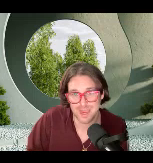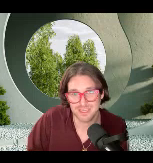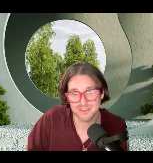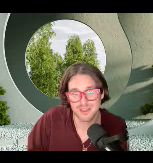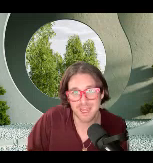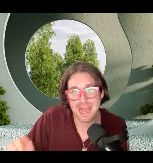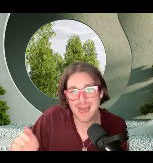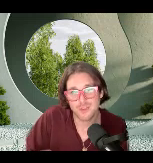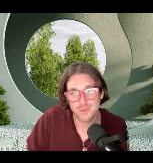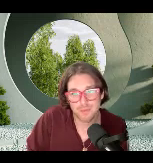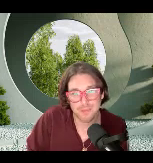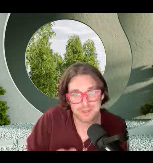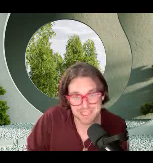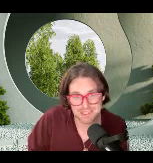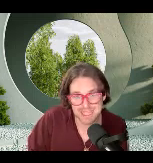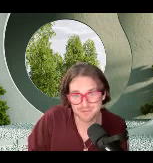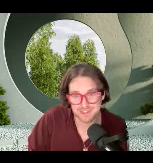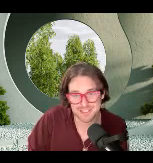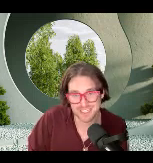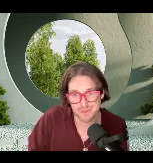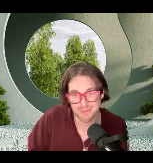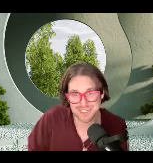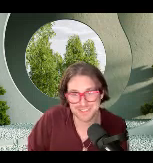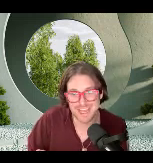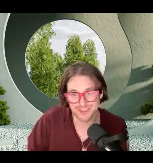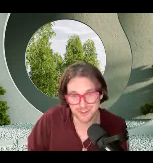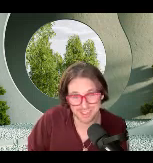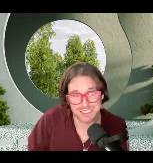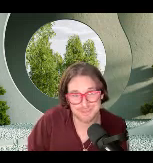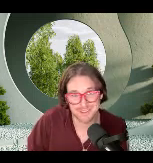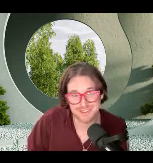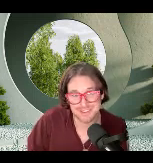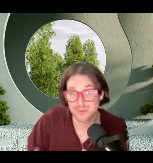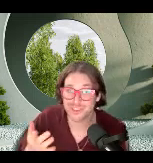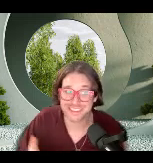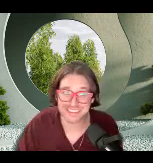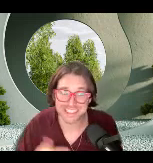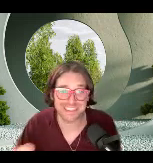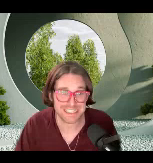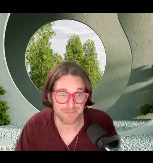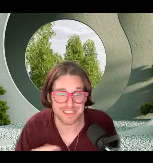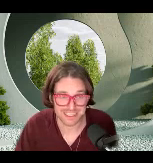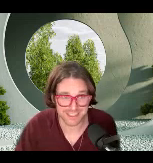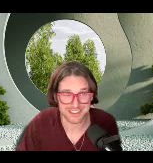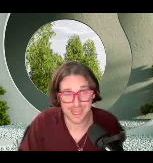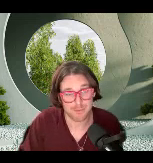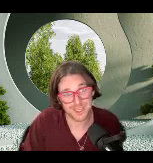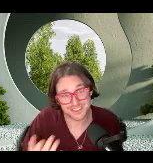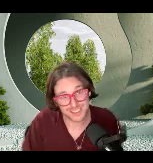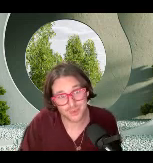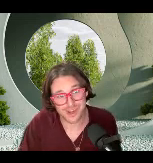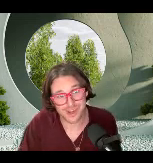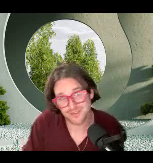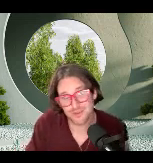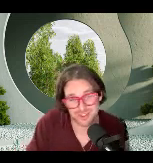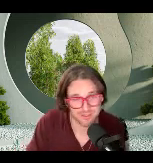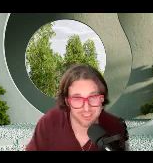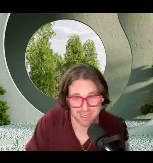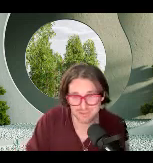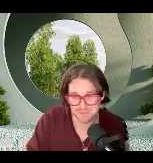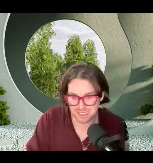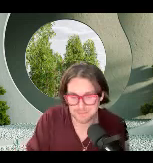in diverse ways. How do we represent that diversity when we design learning experiences? And we're going to dig deep into this tonight because this one